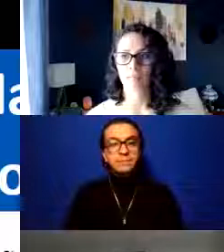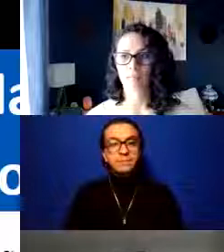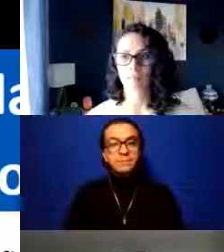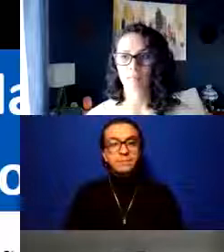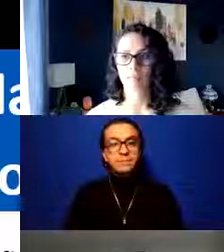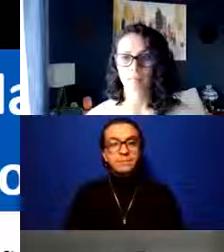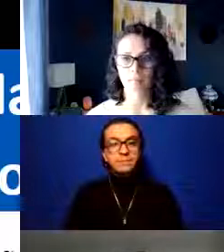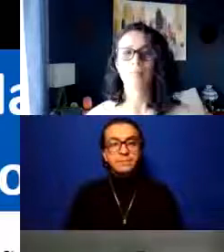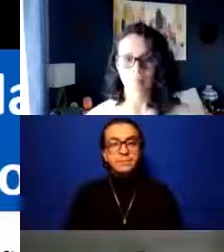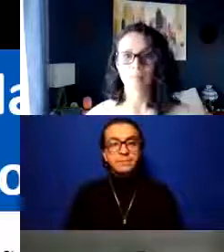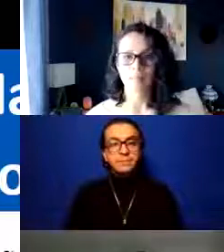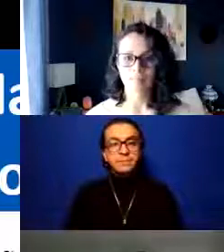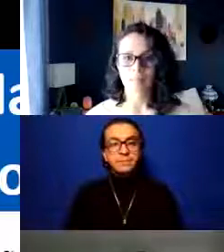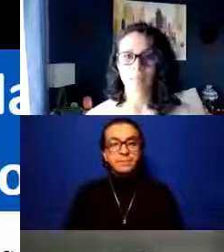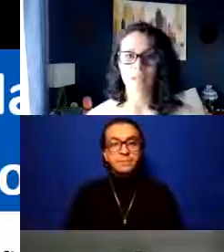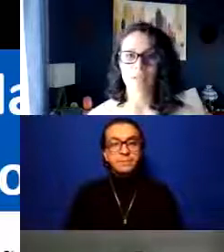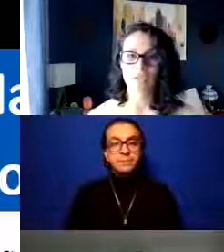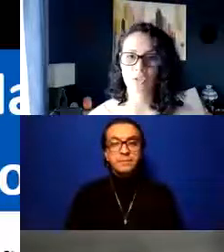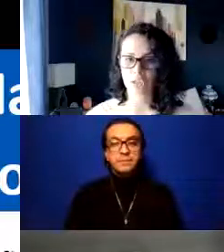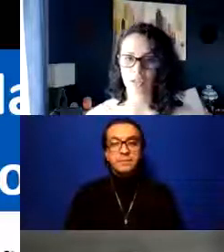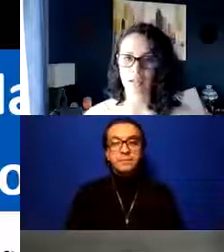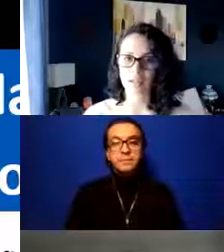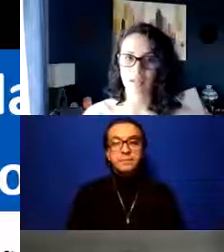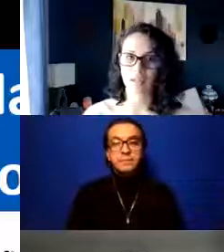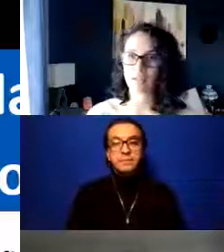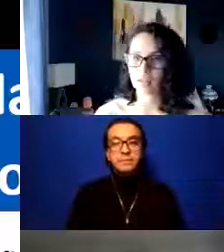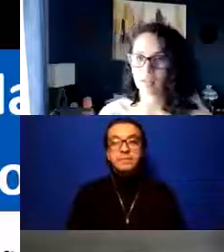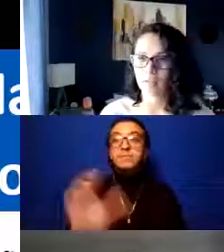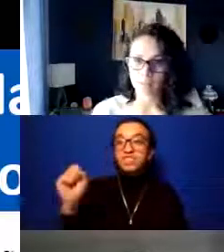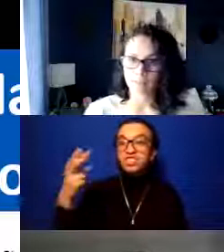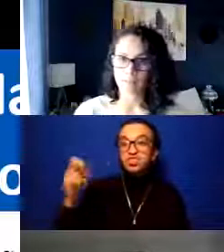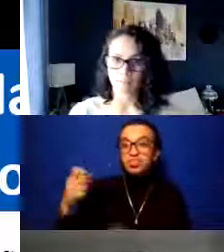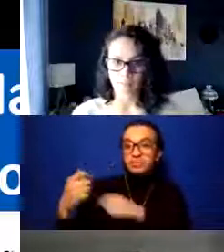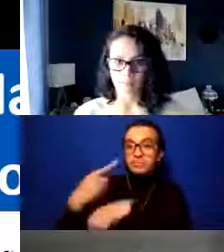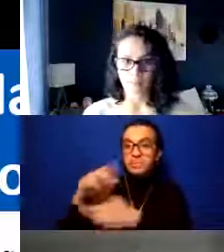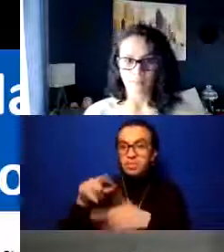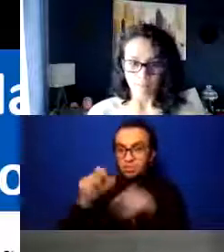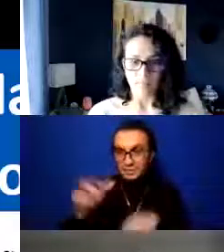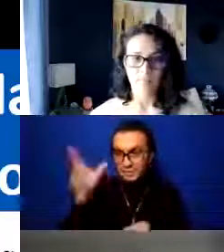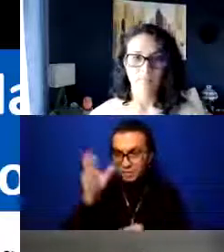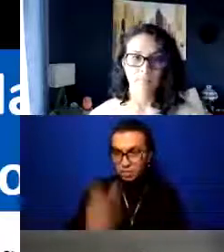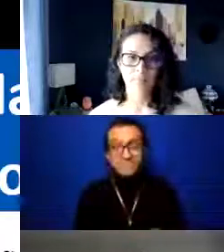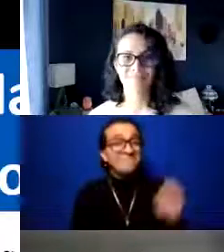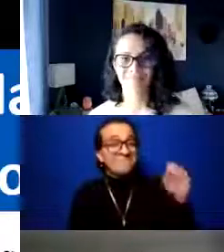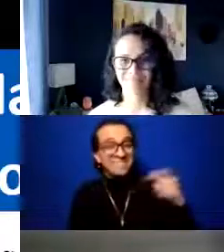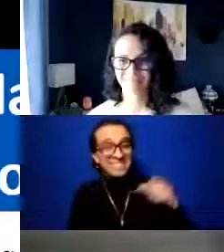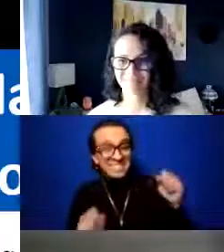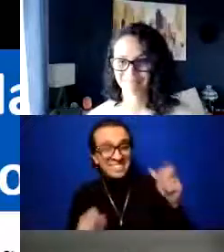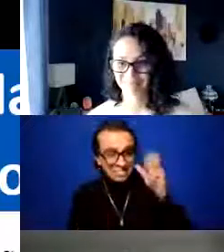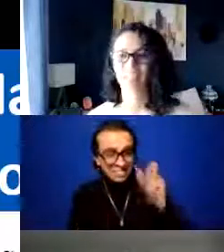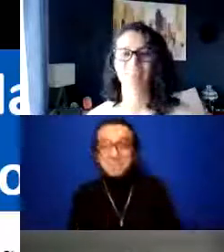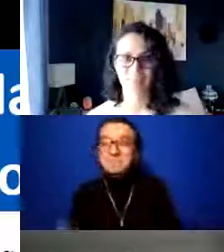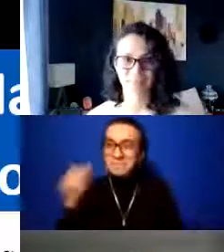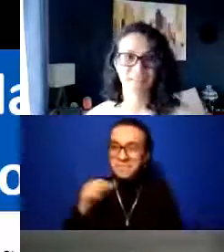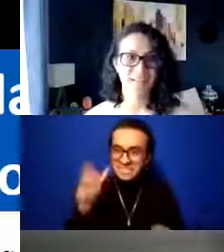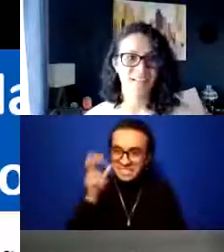escuchar ahora en su canal? Yeah, she chatted that she can hear. Sí, ahora sí. Okay, Sí, ya gracias. se escucha.